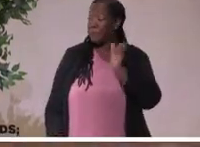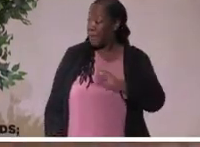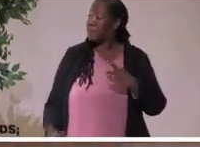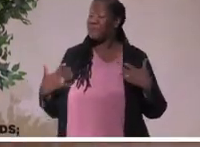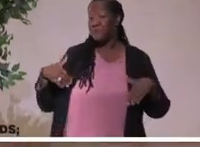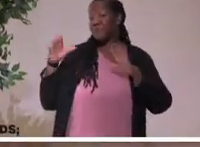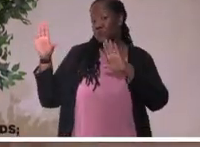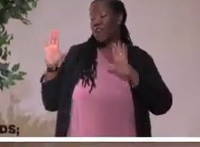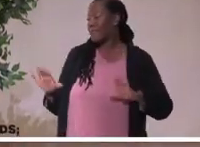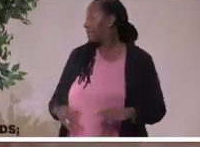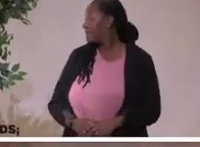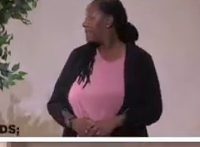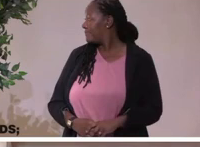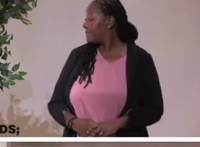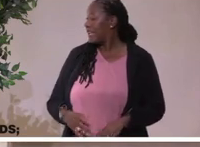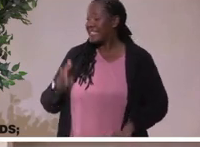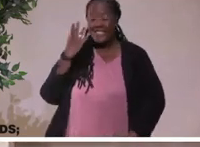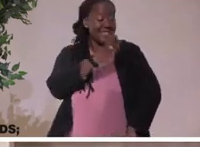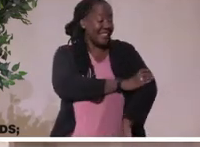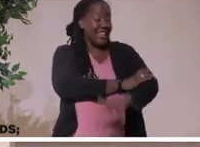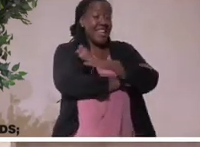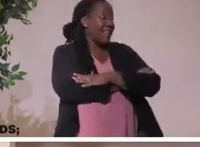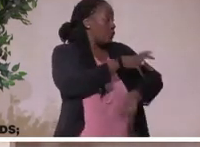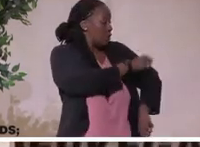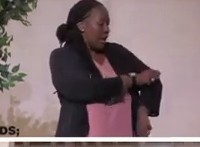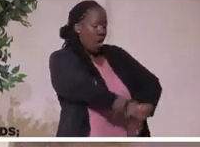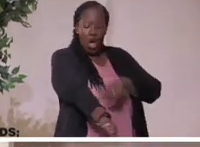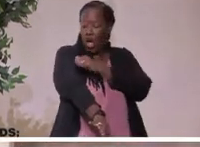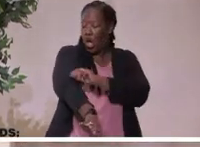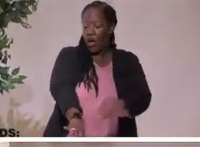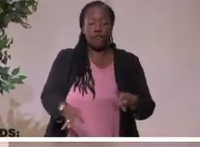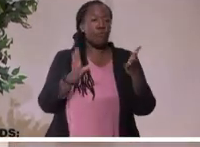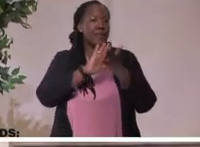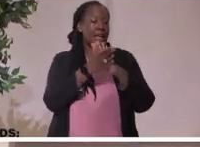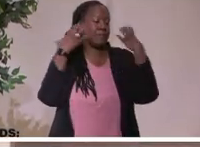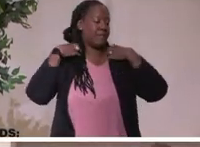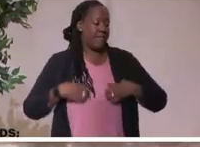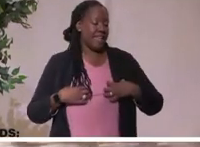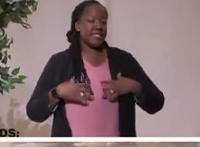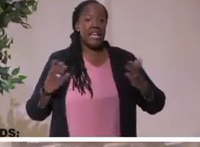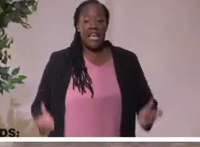incredible. Yeah, it looks like the sleeves come off. It looks like it's a vest. It's a coat. Yeah. It's a dress.